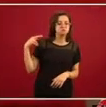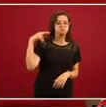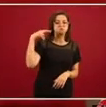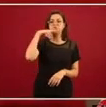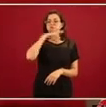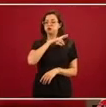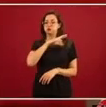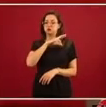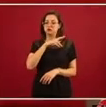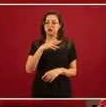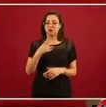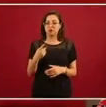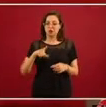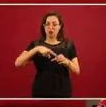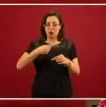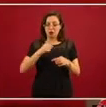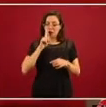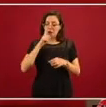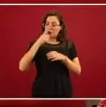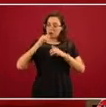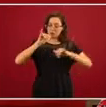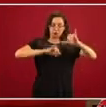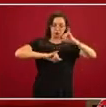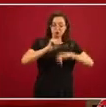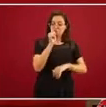Now, if the die,